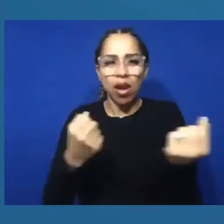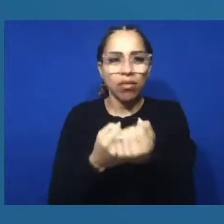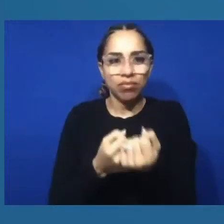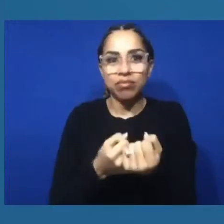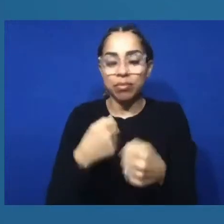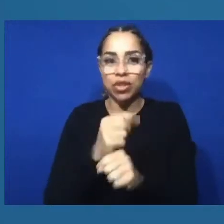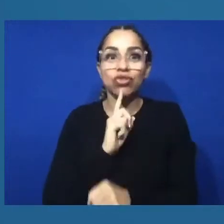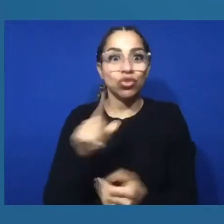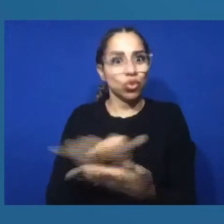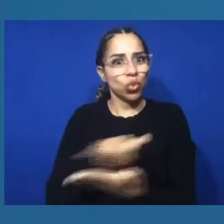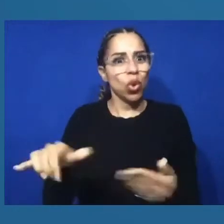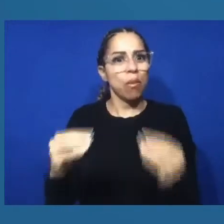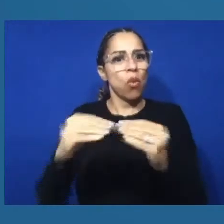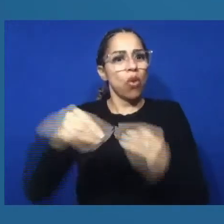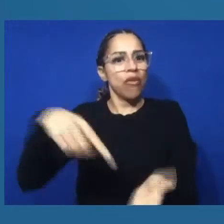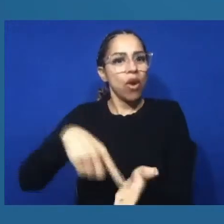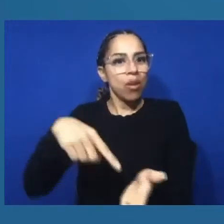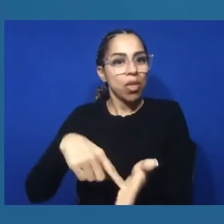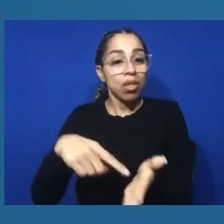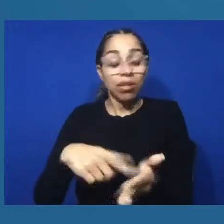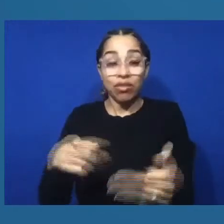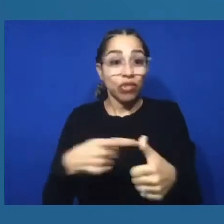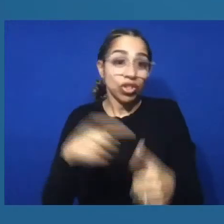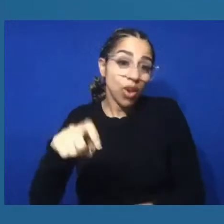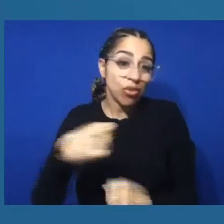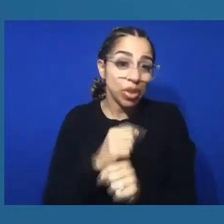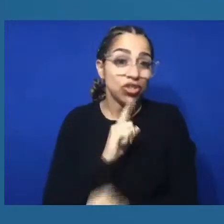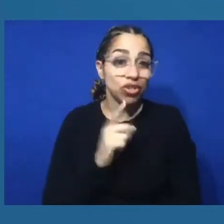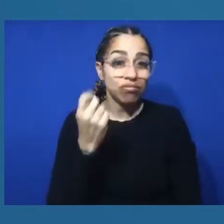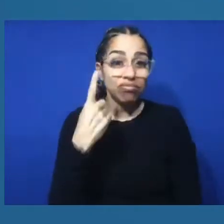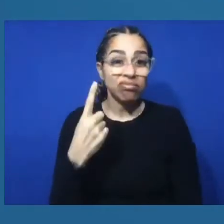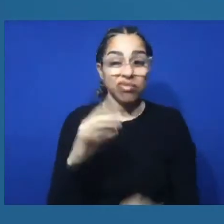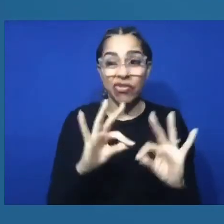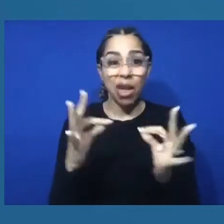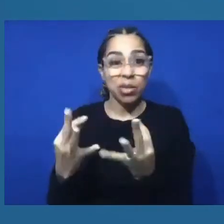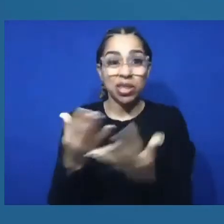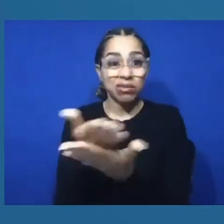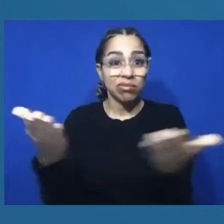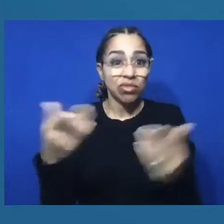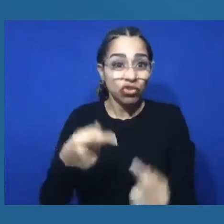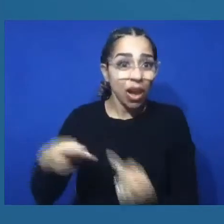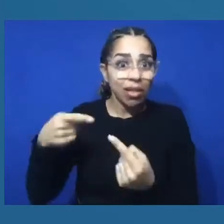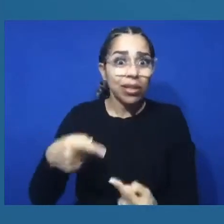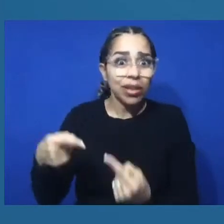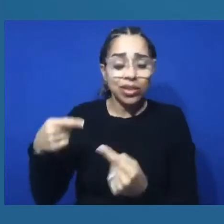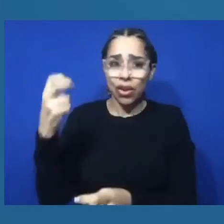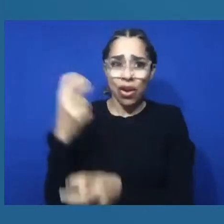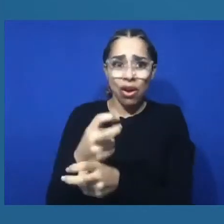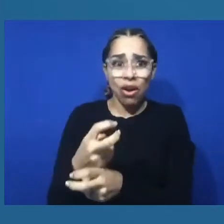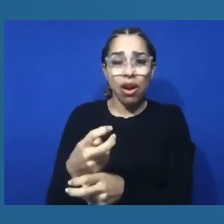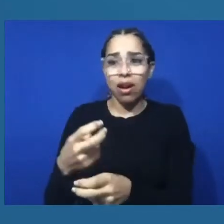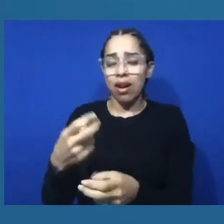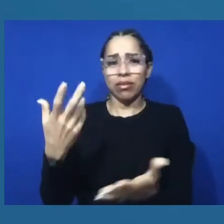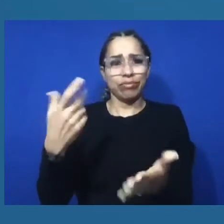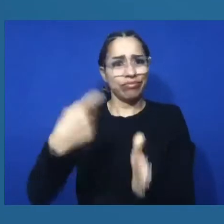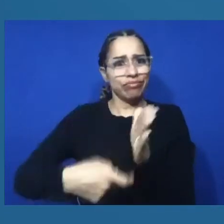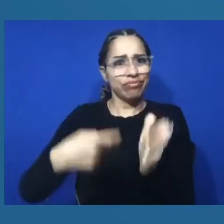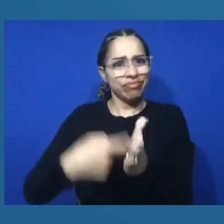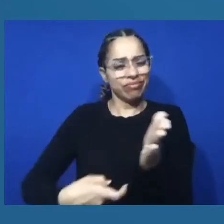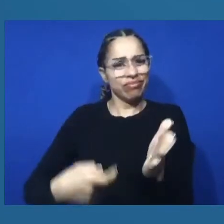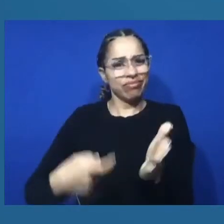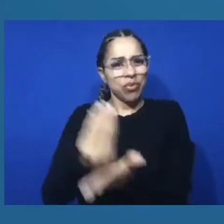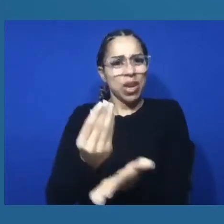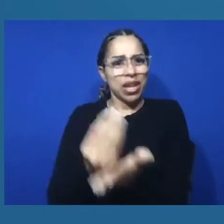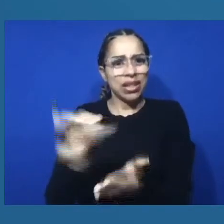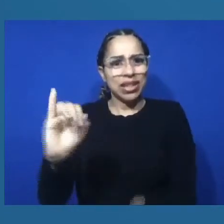understanding that families are struggling. It's been hard. Inflation is not their fault. It's a nationwide phenomenon, but that doesn't